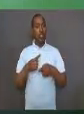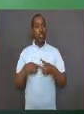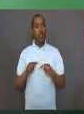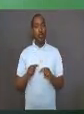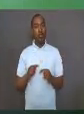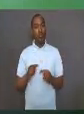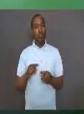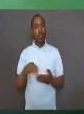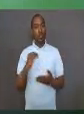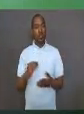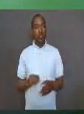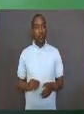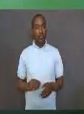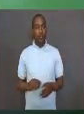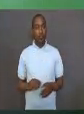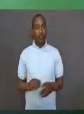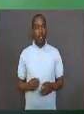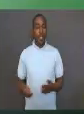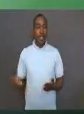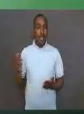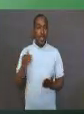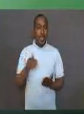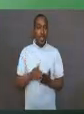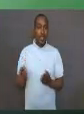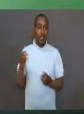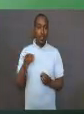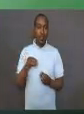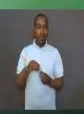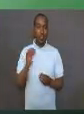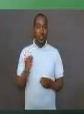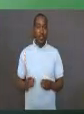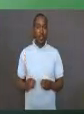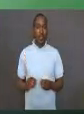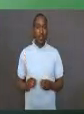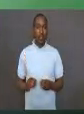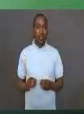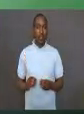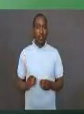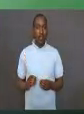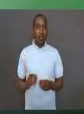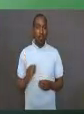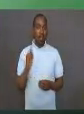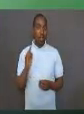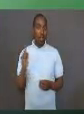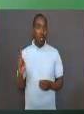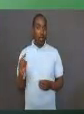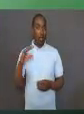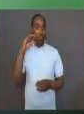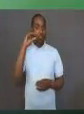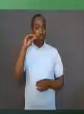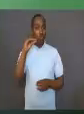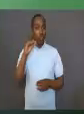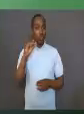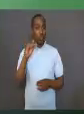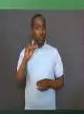discovered. We also learned about some of the people who